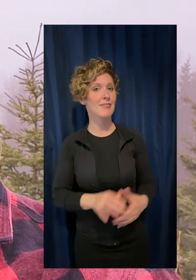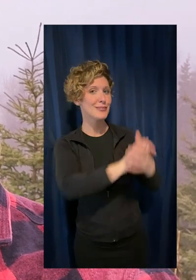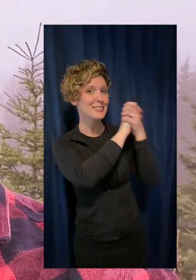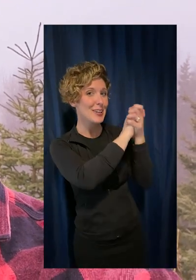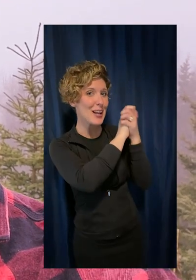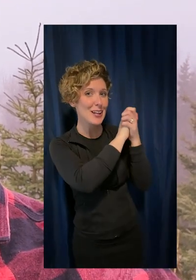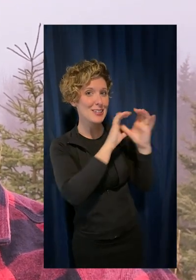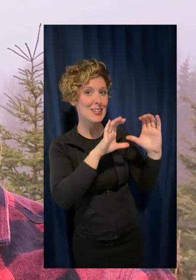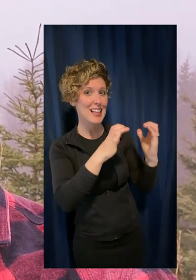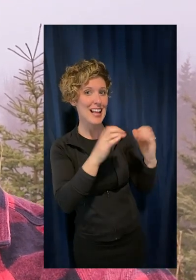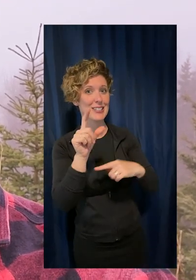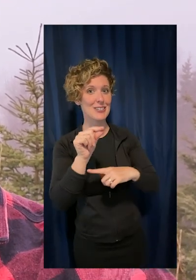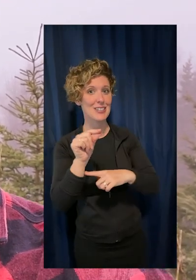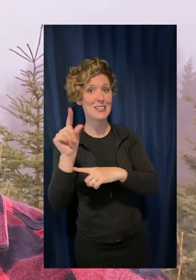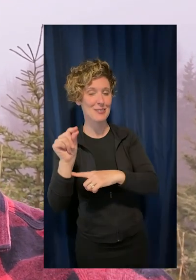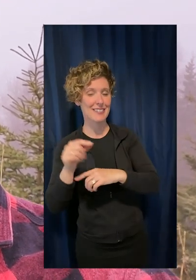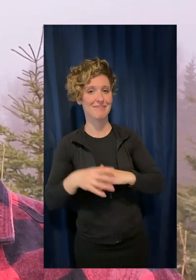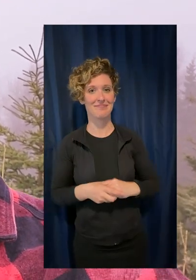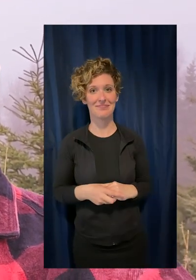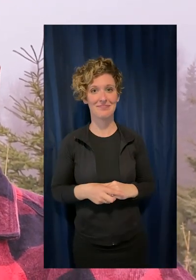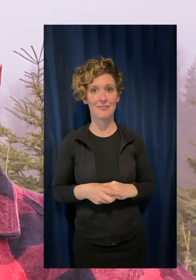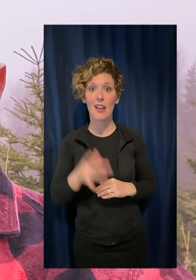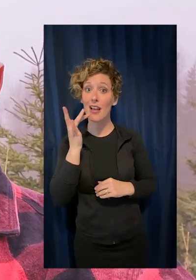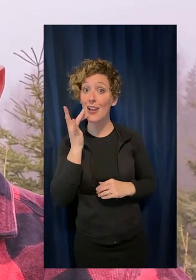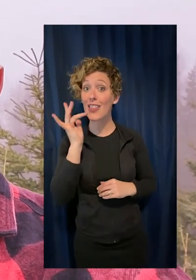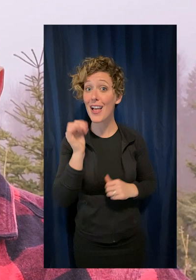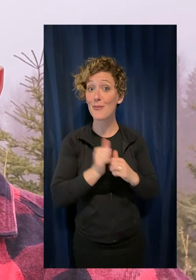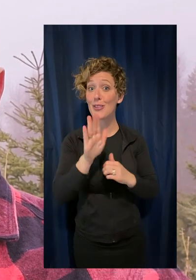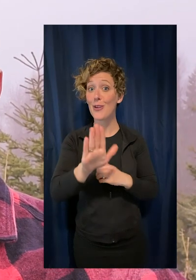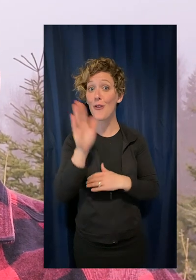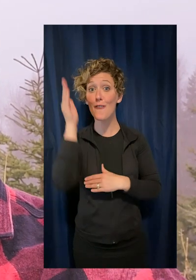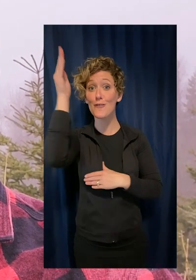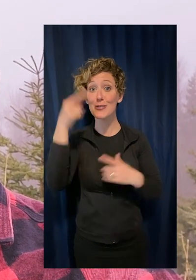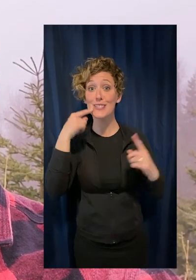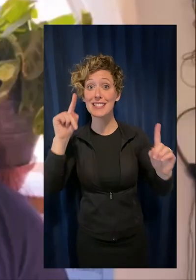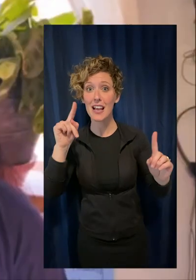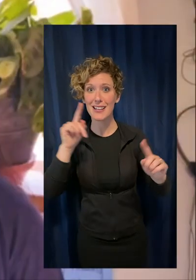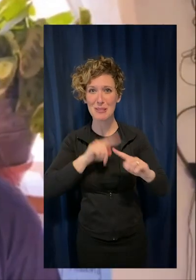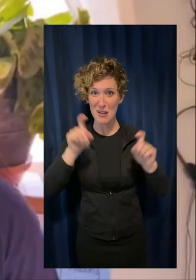Congratulations, class of 2020. Good luck with your future success, but luck should have nothing to do with it.